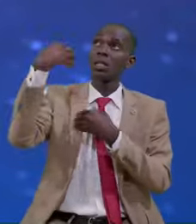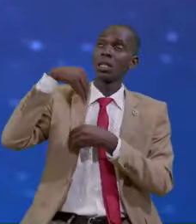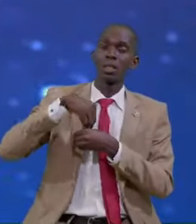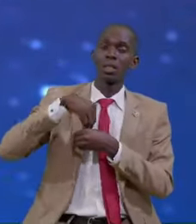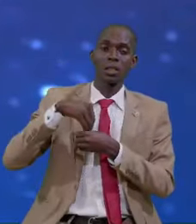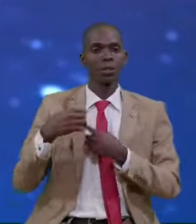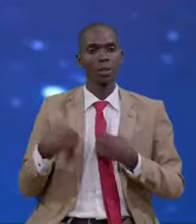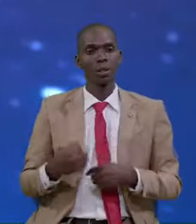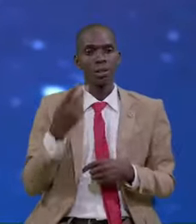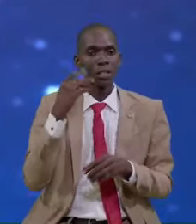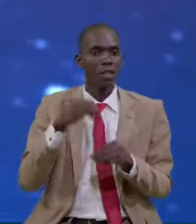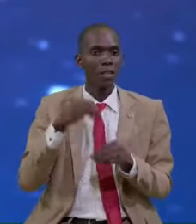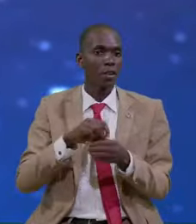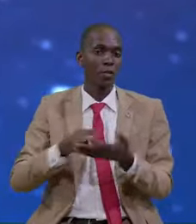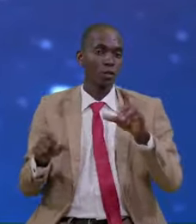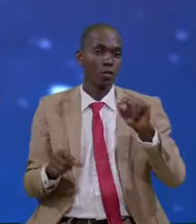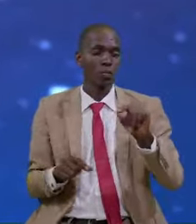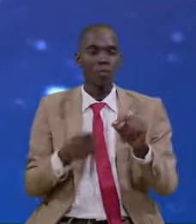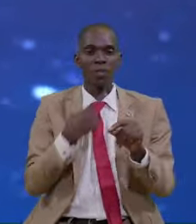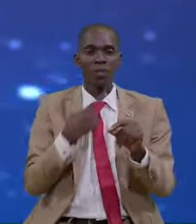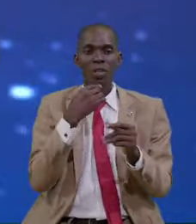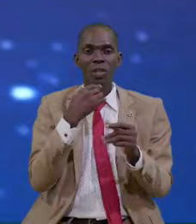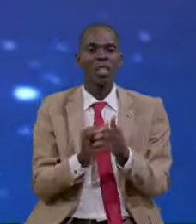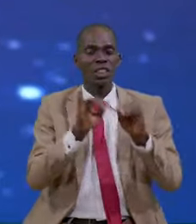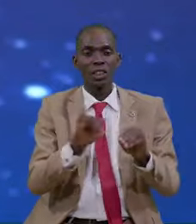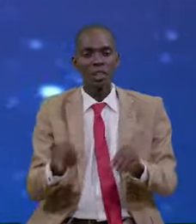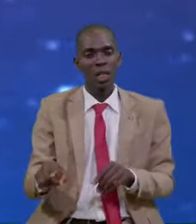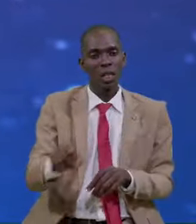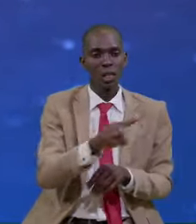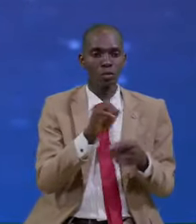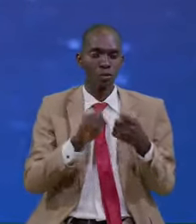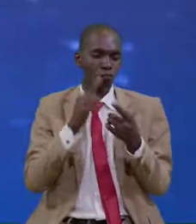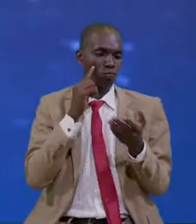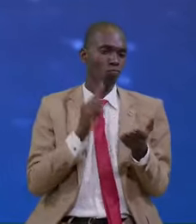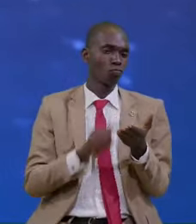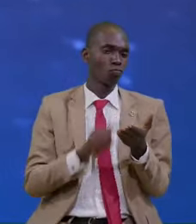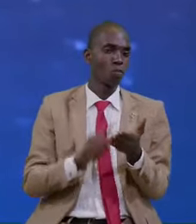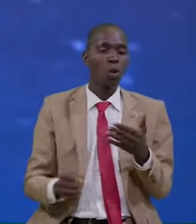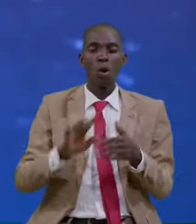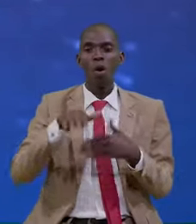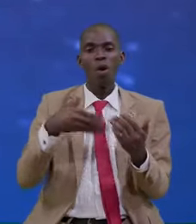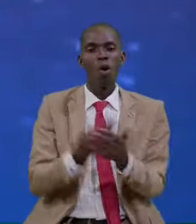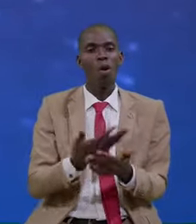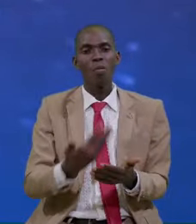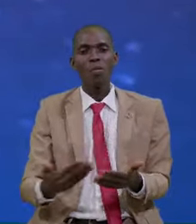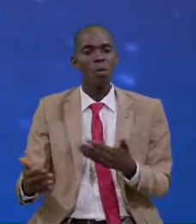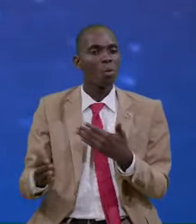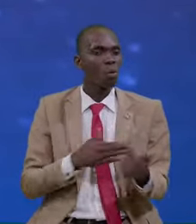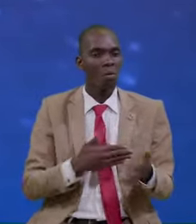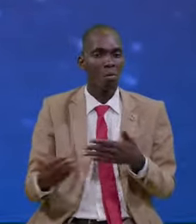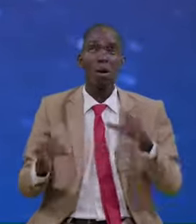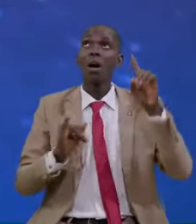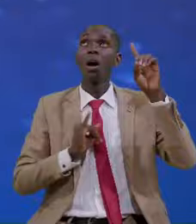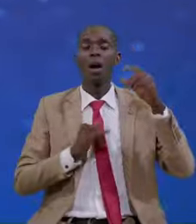verse 20 it says teaching them to observe all things whatsoever I have